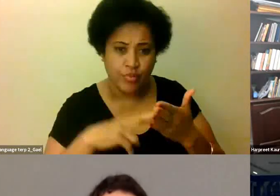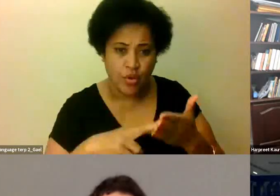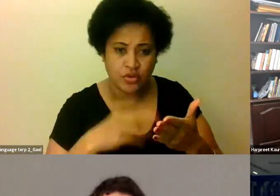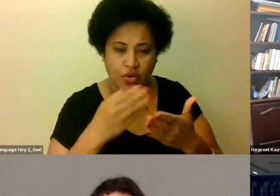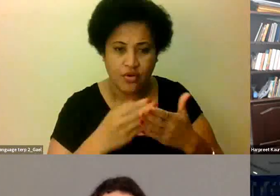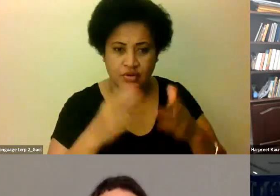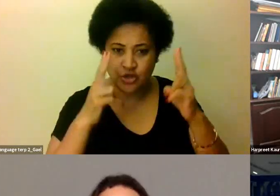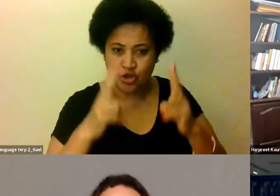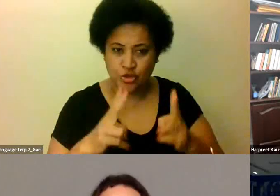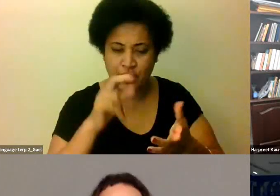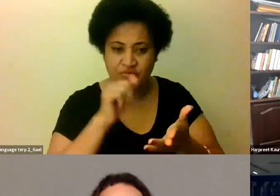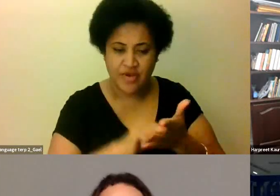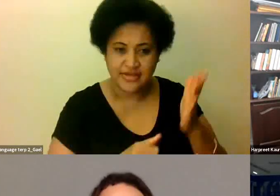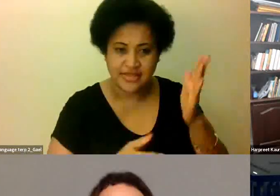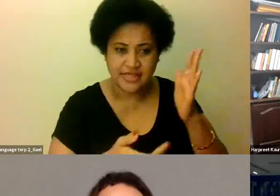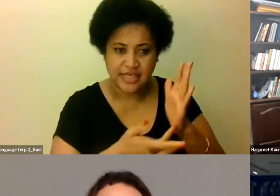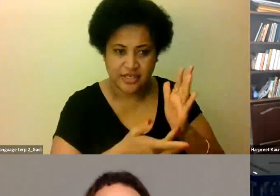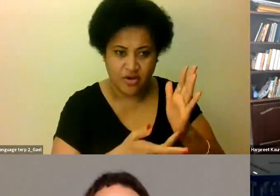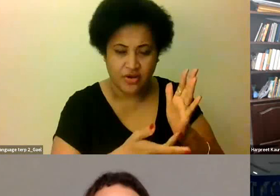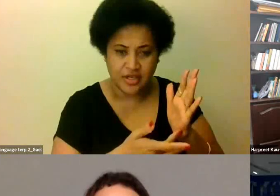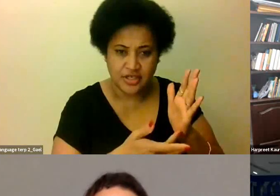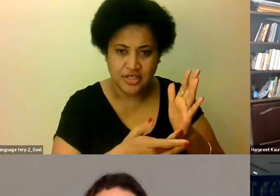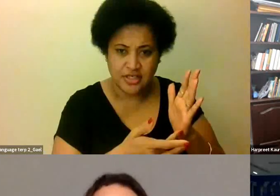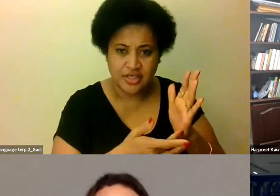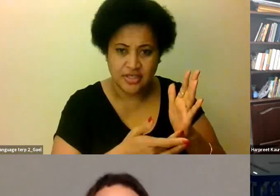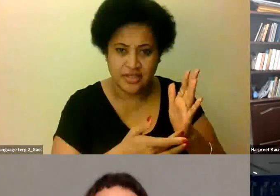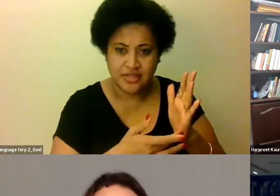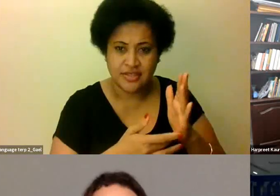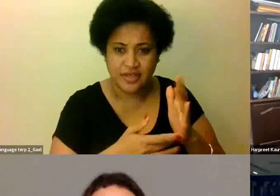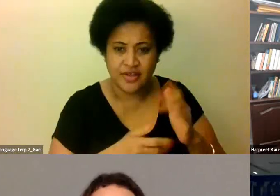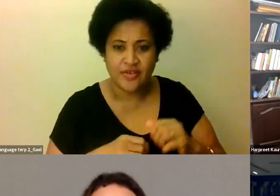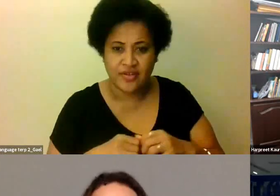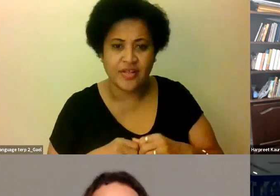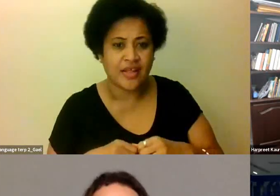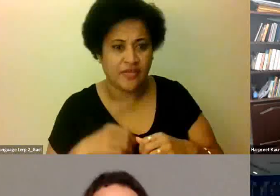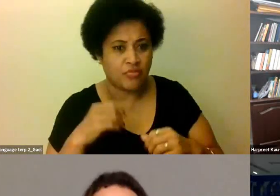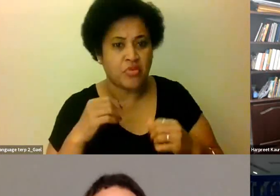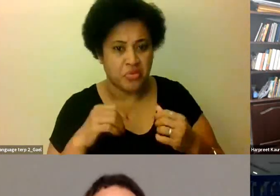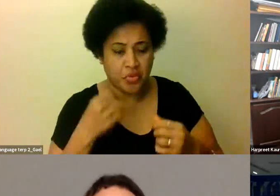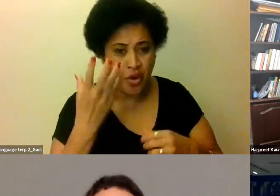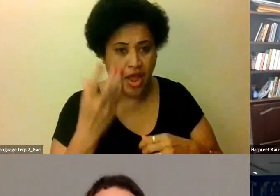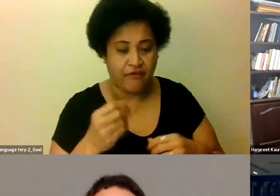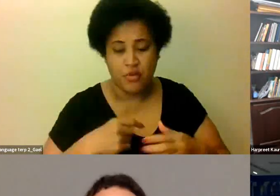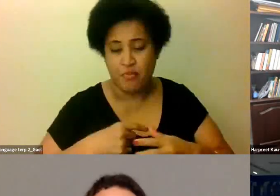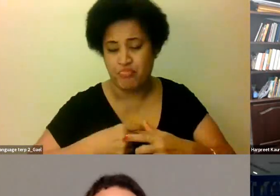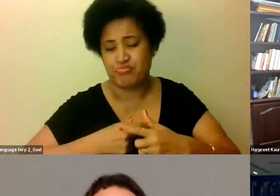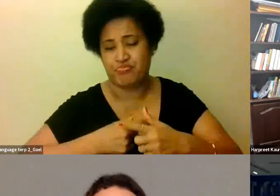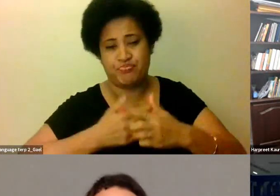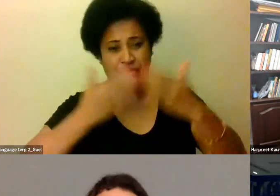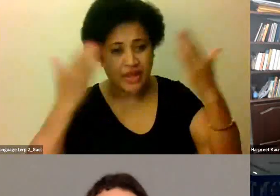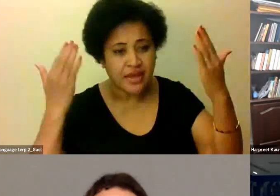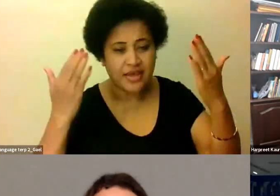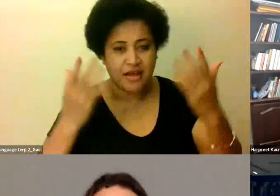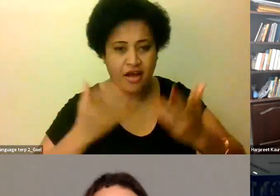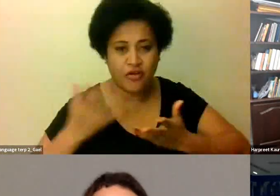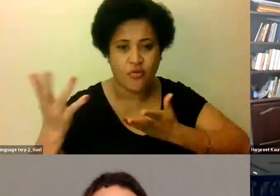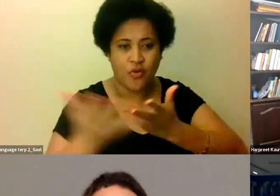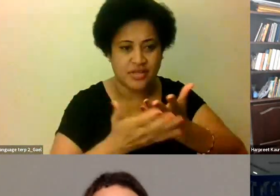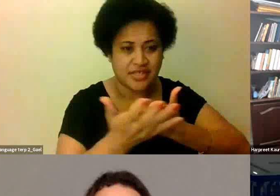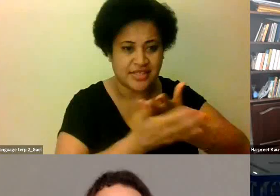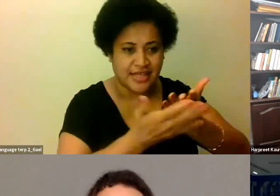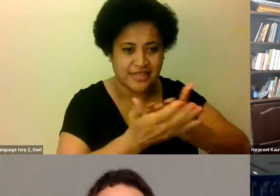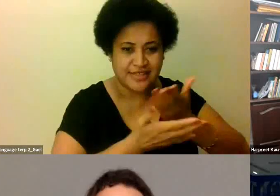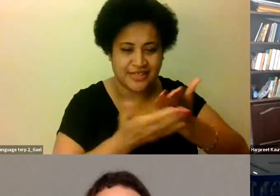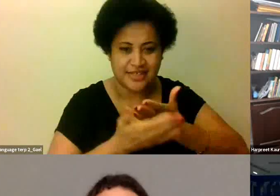and technology follows the largest ever consultation that has been carried out by a national human